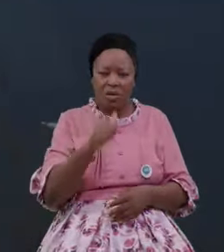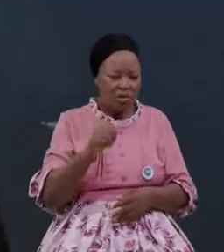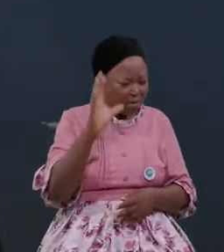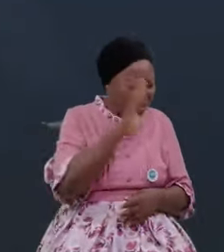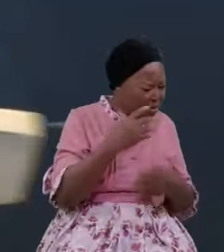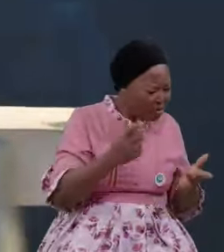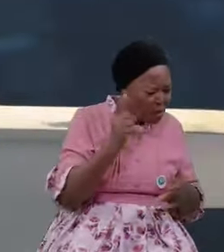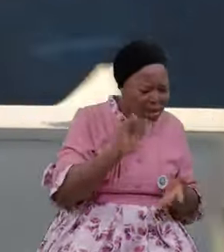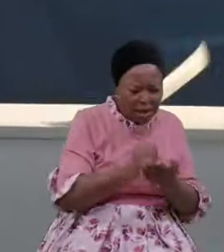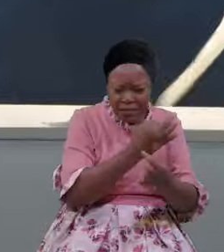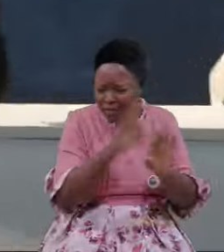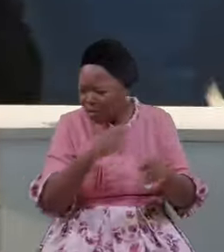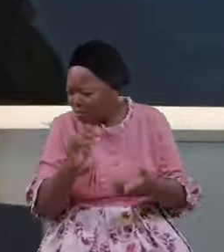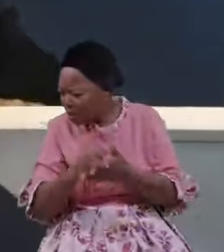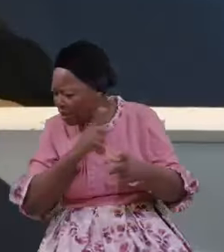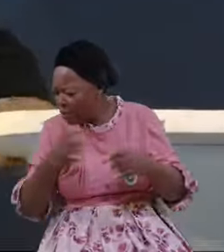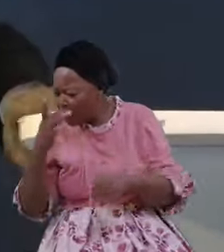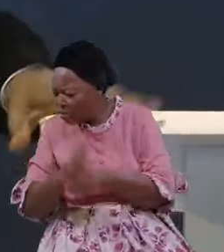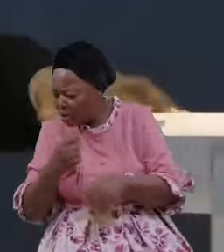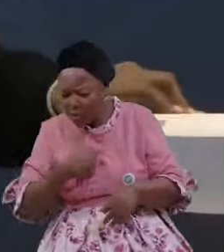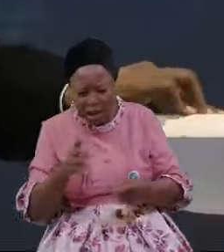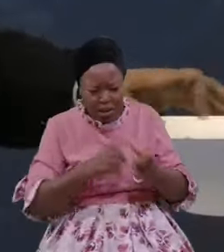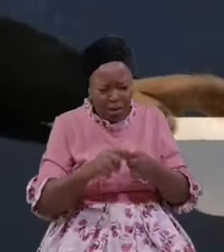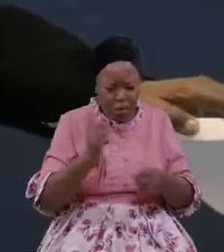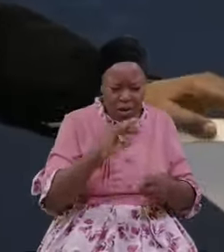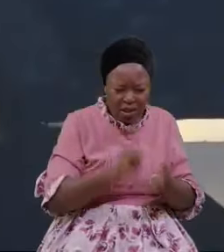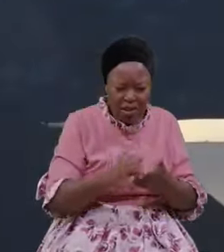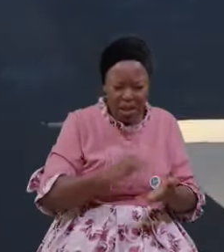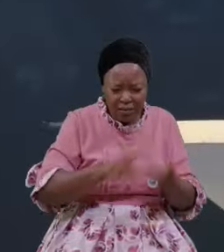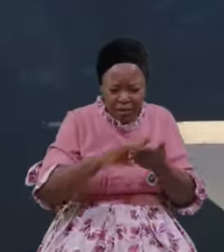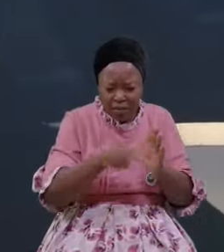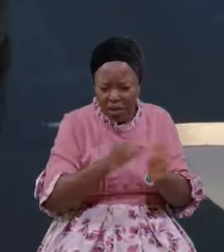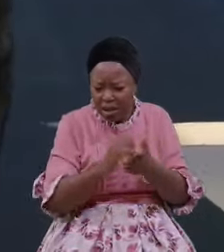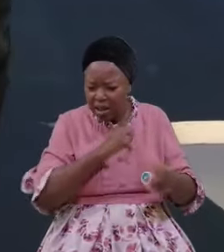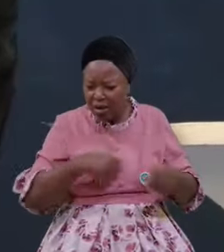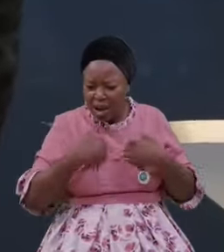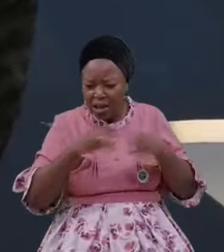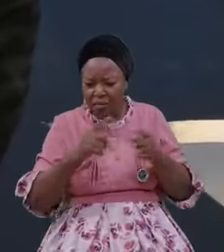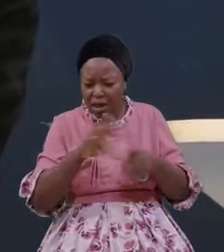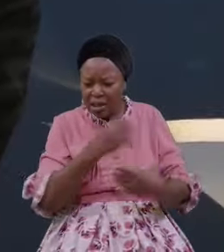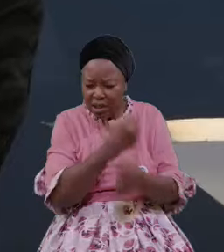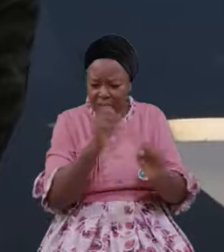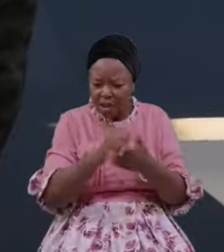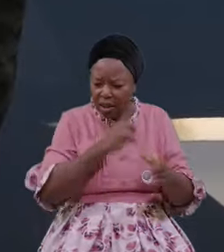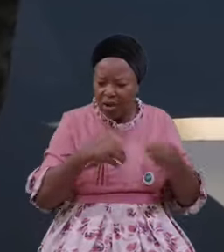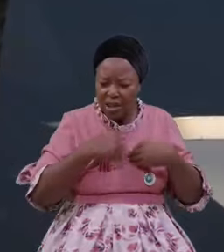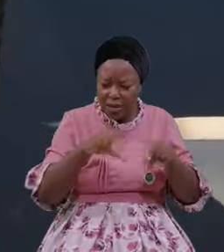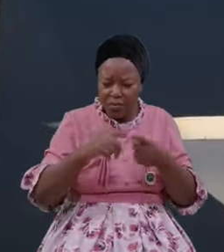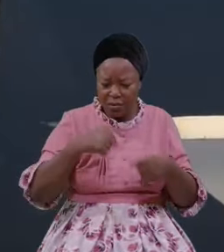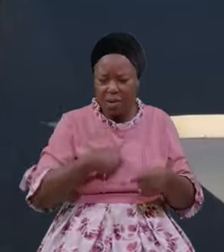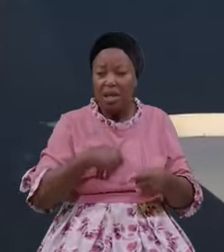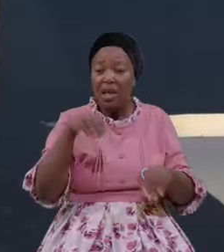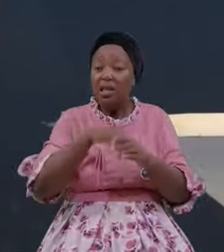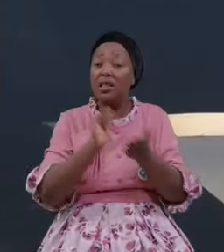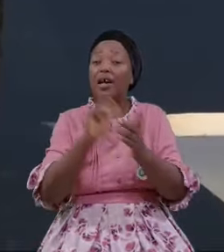freedom? And where is the redemption that he has done? In that word, it, we have